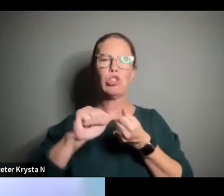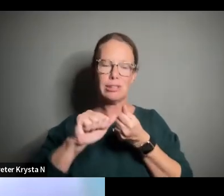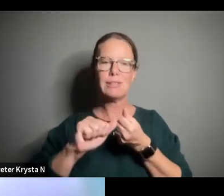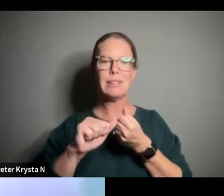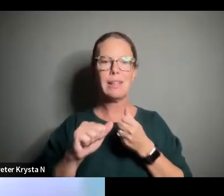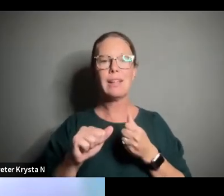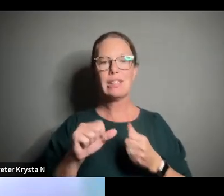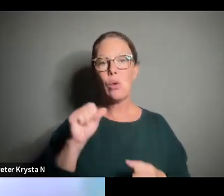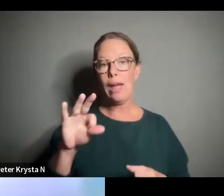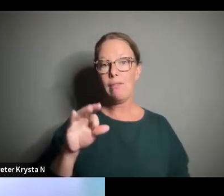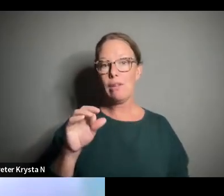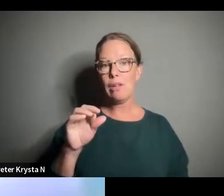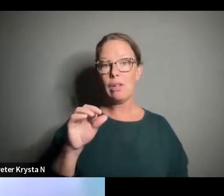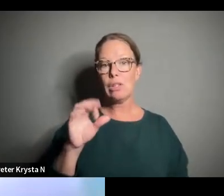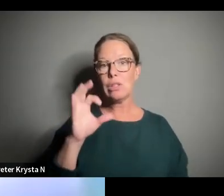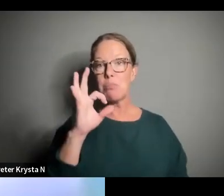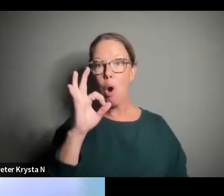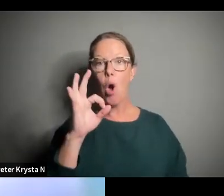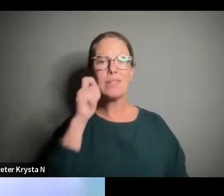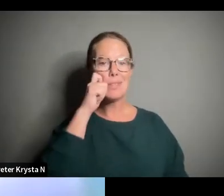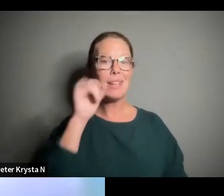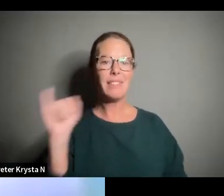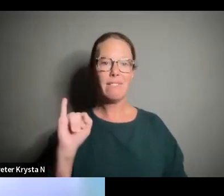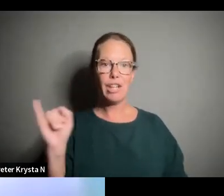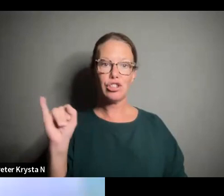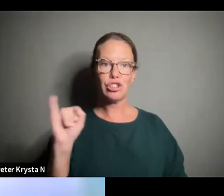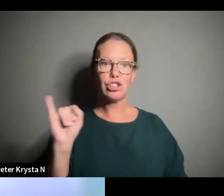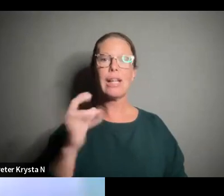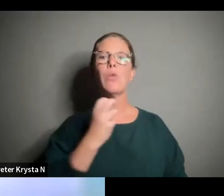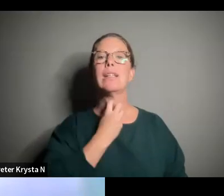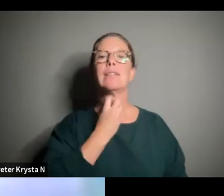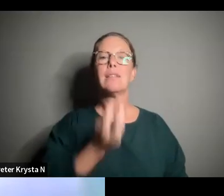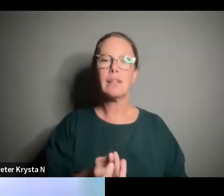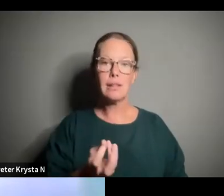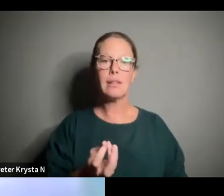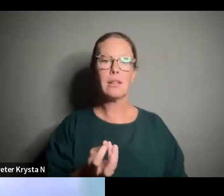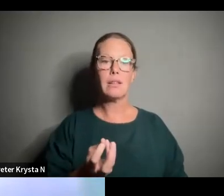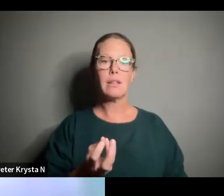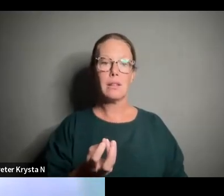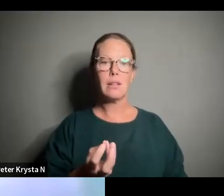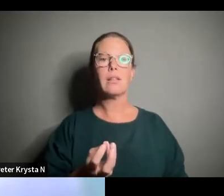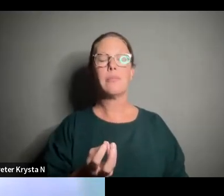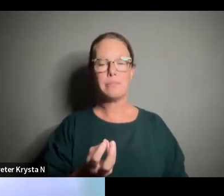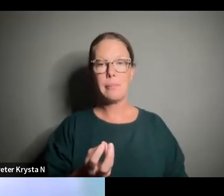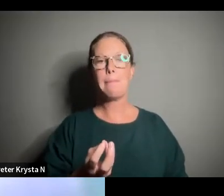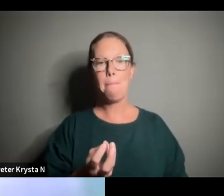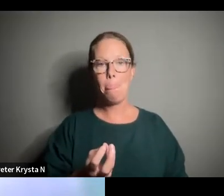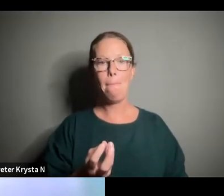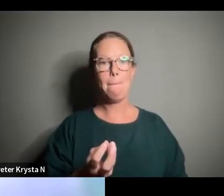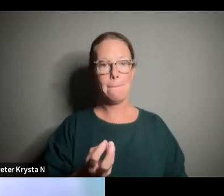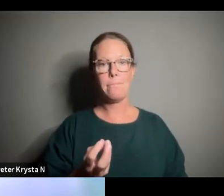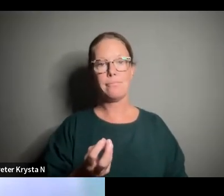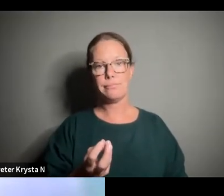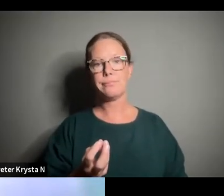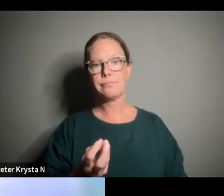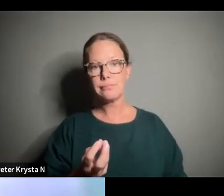get a small skin infection and we've gotten rid of the tracheostomy or gotten rid of positive pressure ventilation, that's